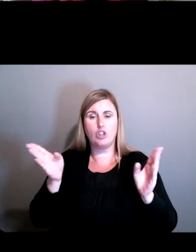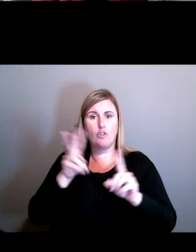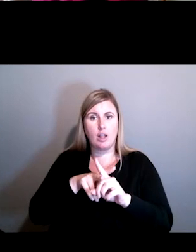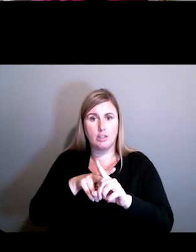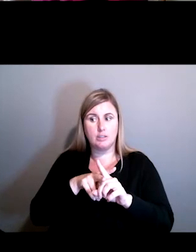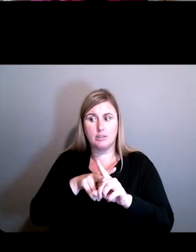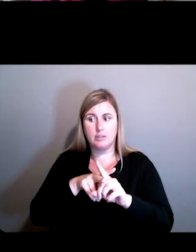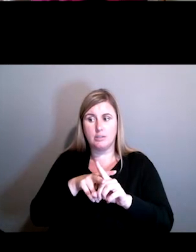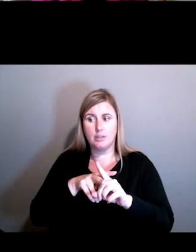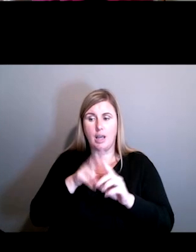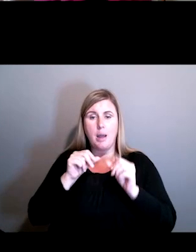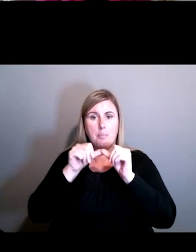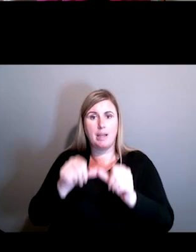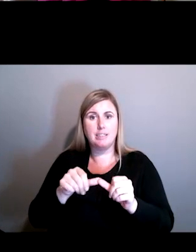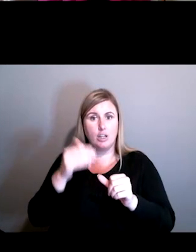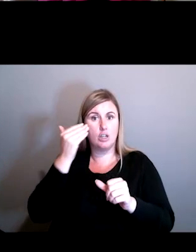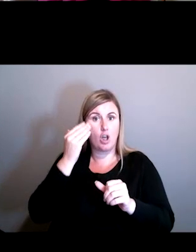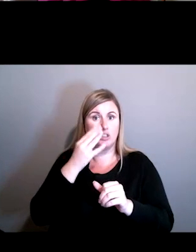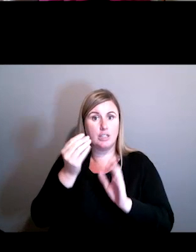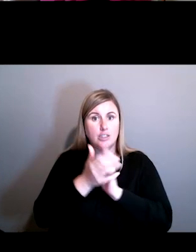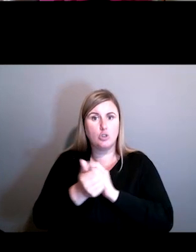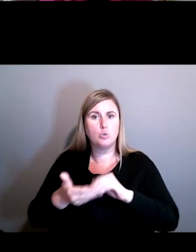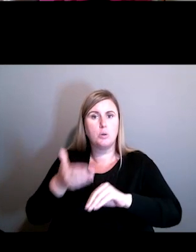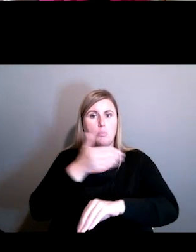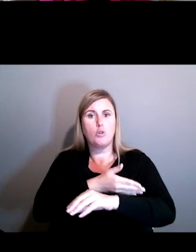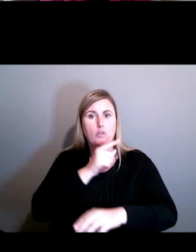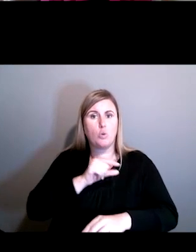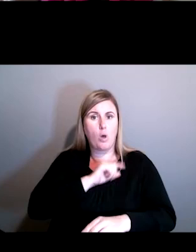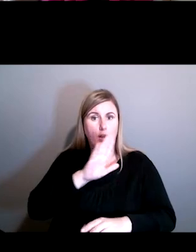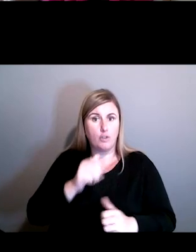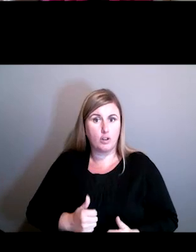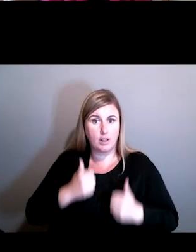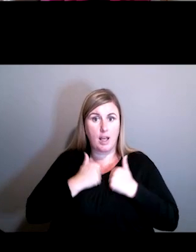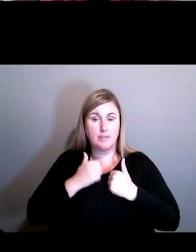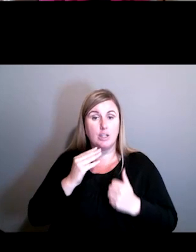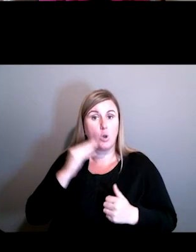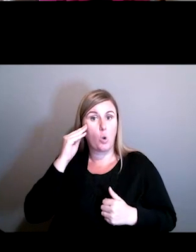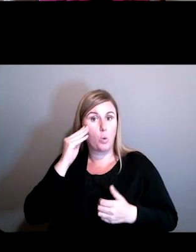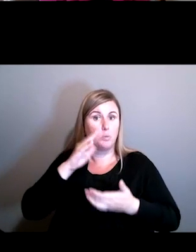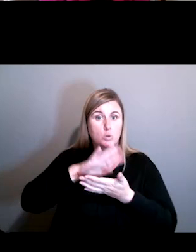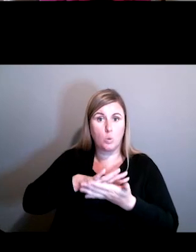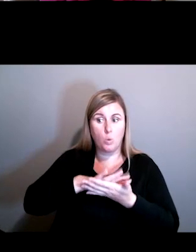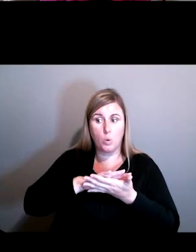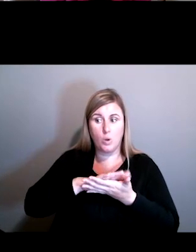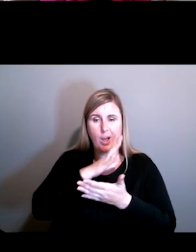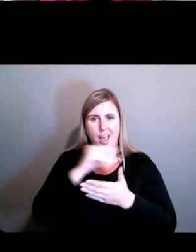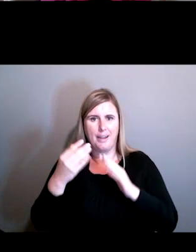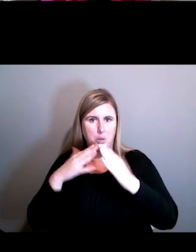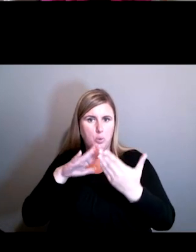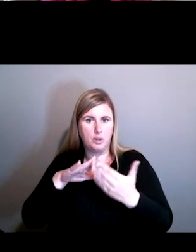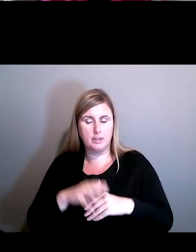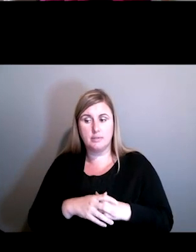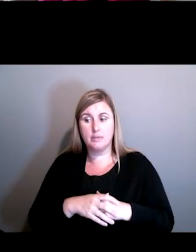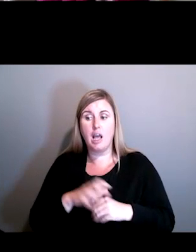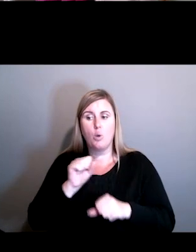and maintain knowledge and skills to improve the quality of their lives in the home, school, and community and workplace